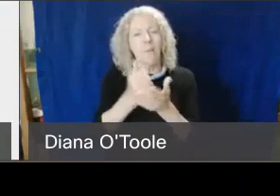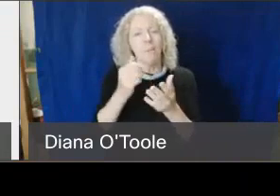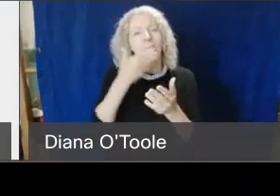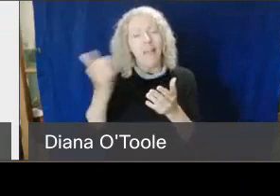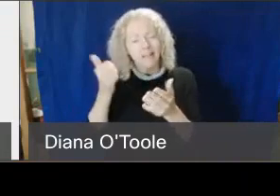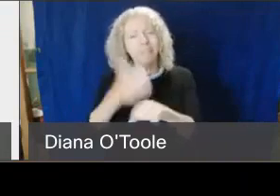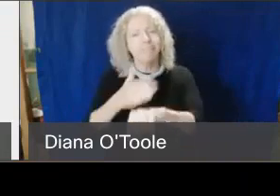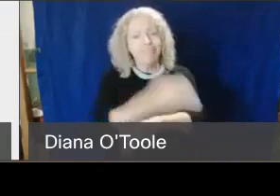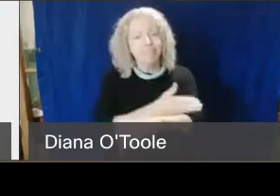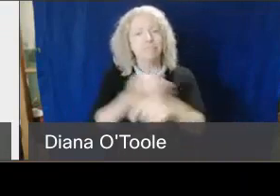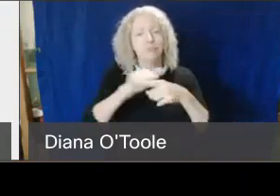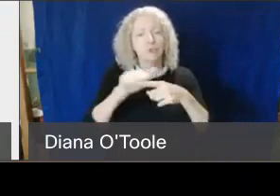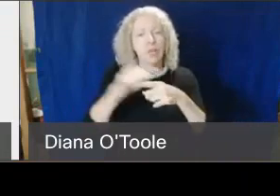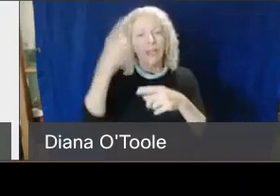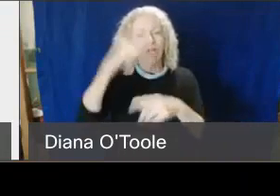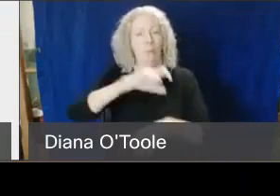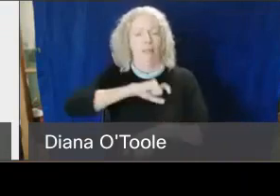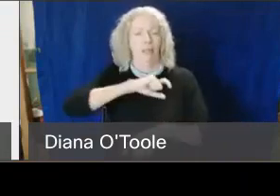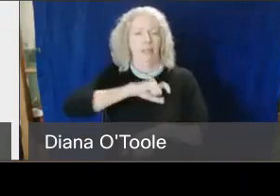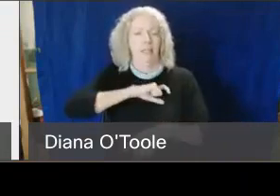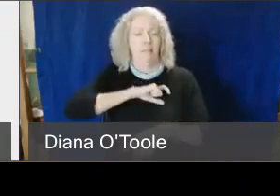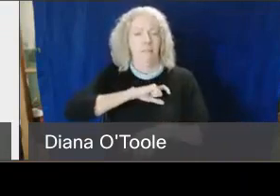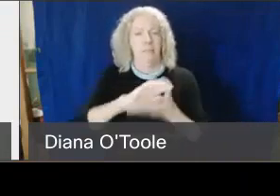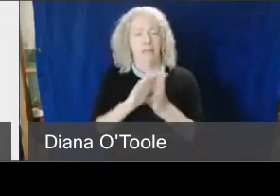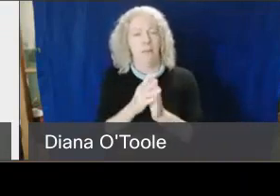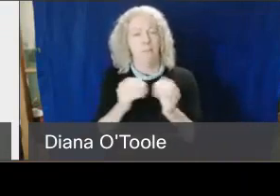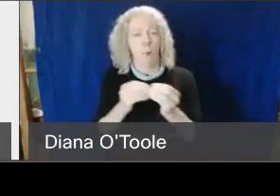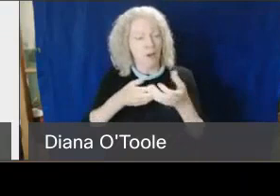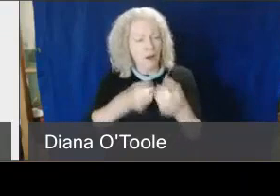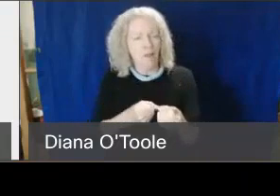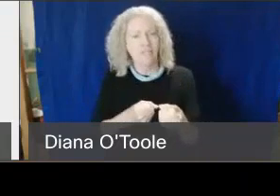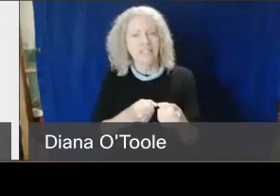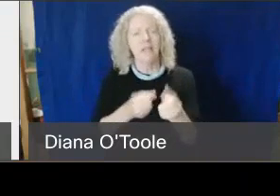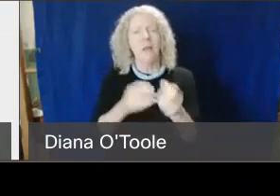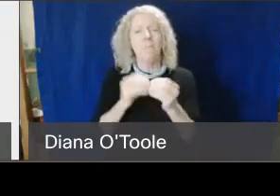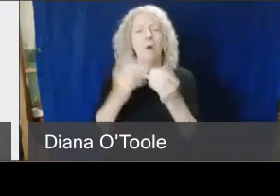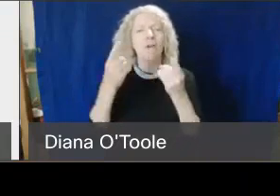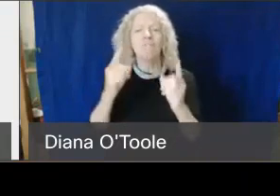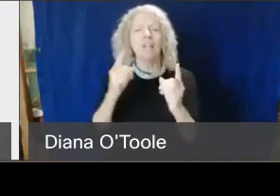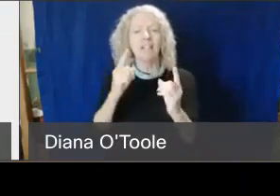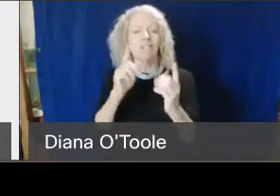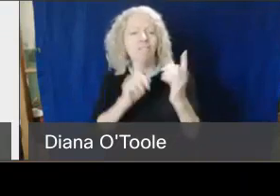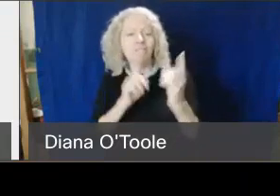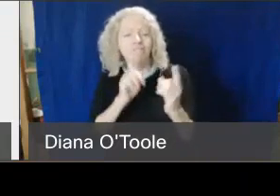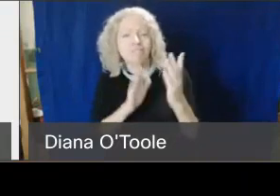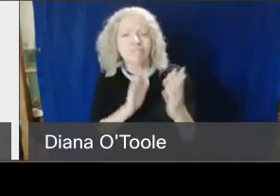competent and more effective in their work with communities of color in Pikes Peak region and